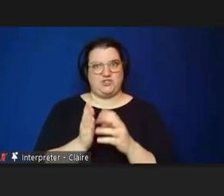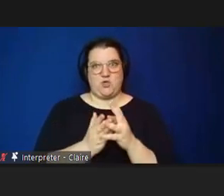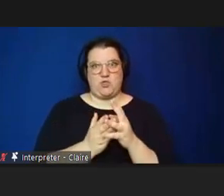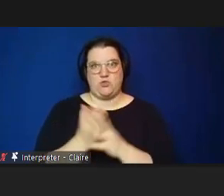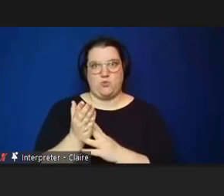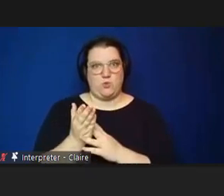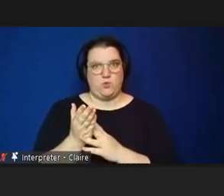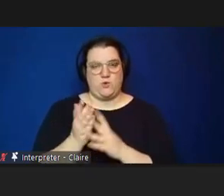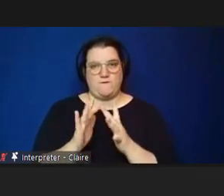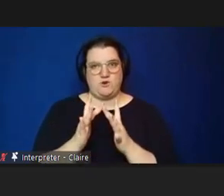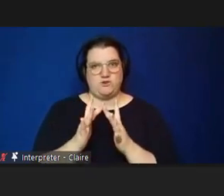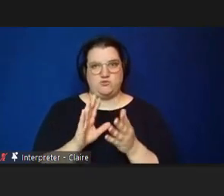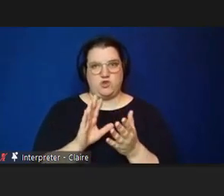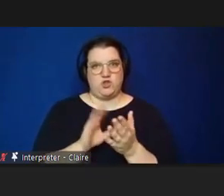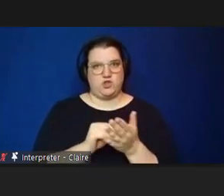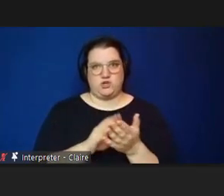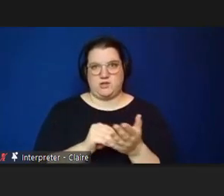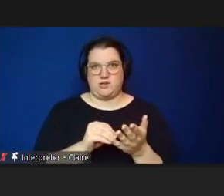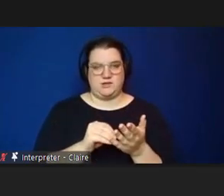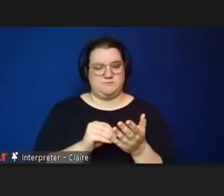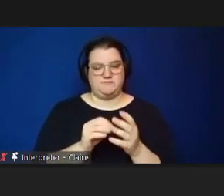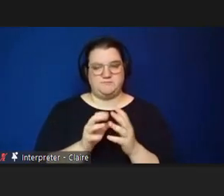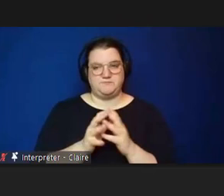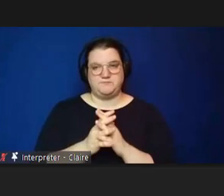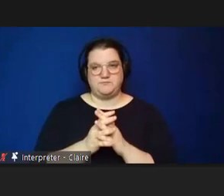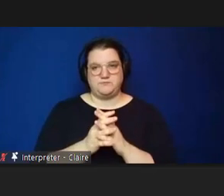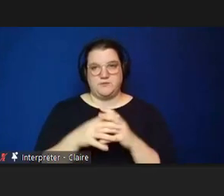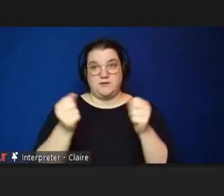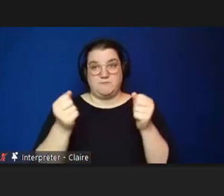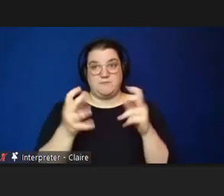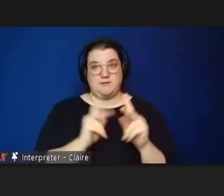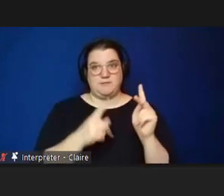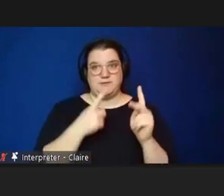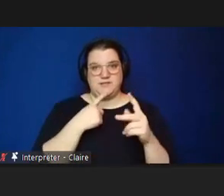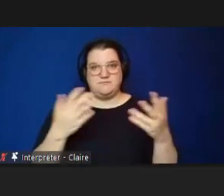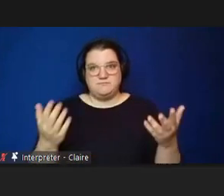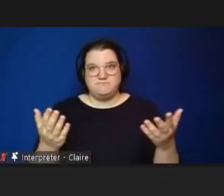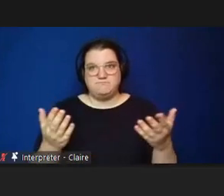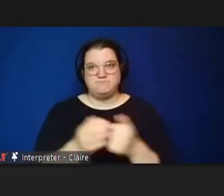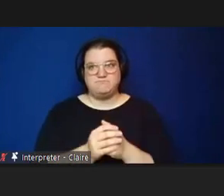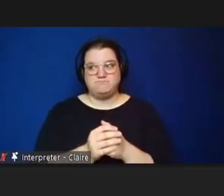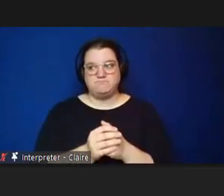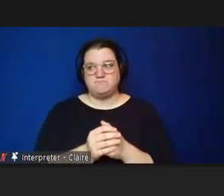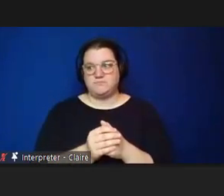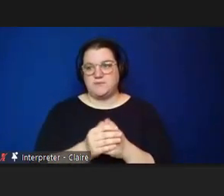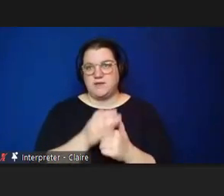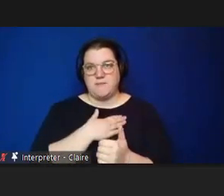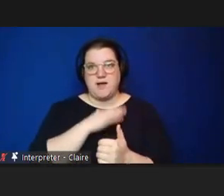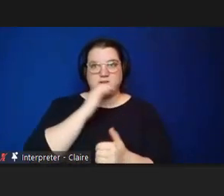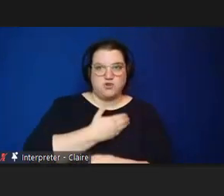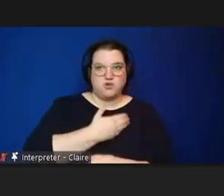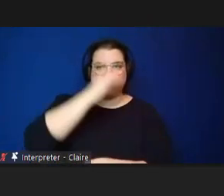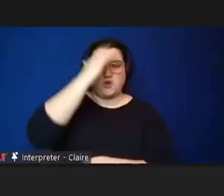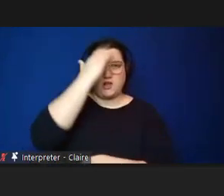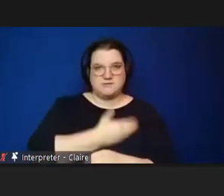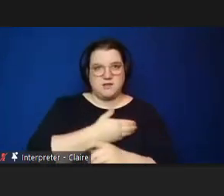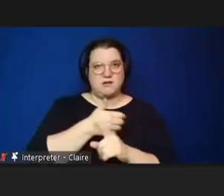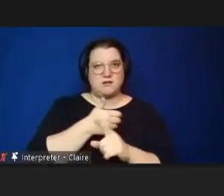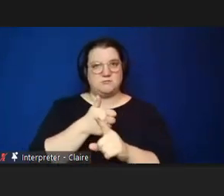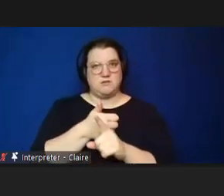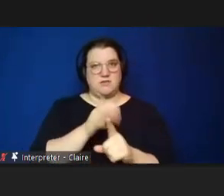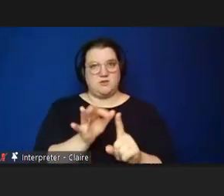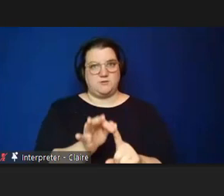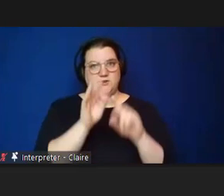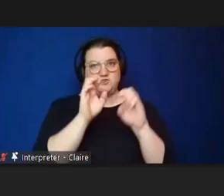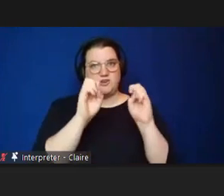through virtual learning. There's a lot of people saying, you know, my son or daughter special education teacher